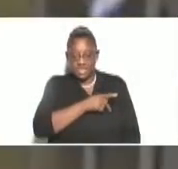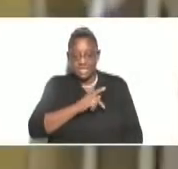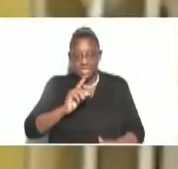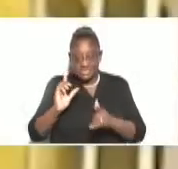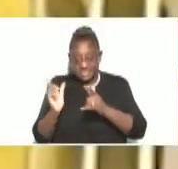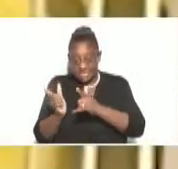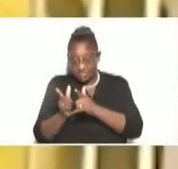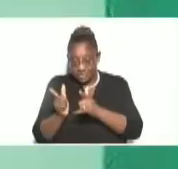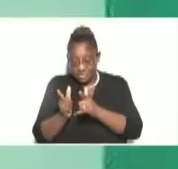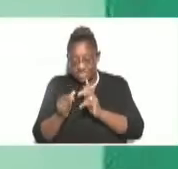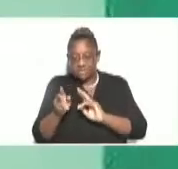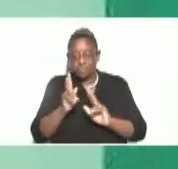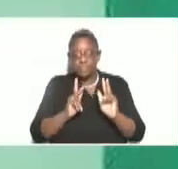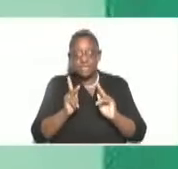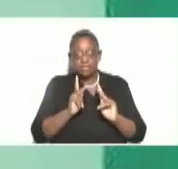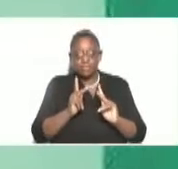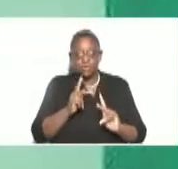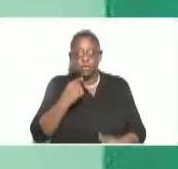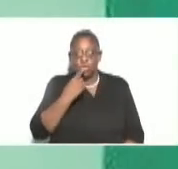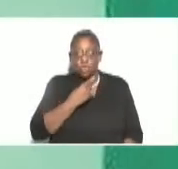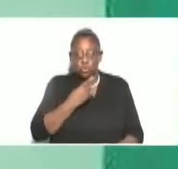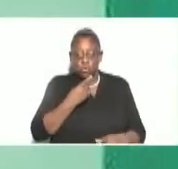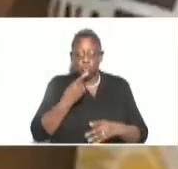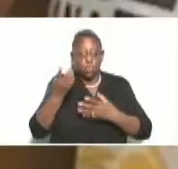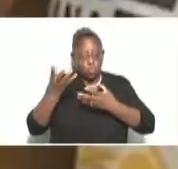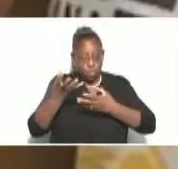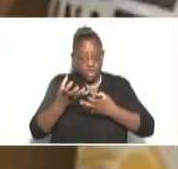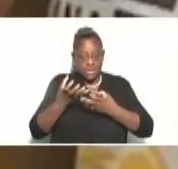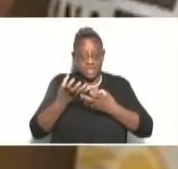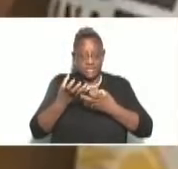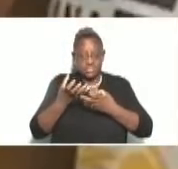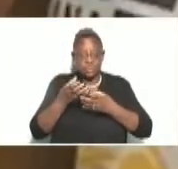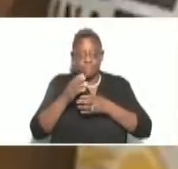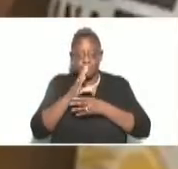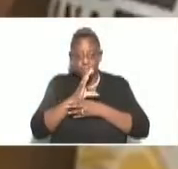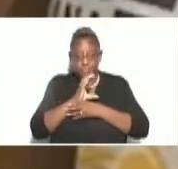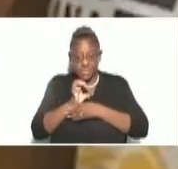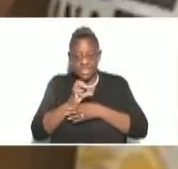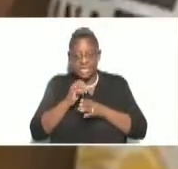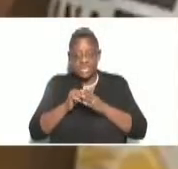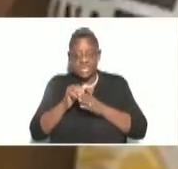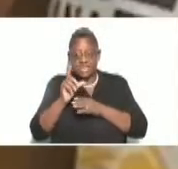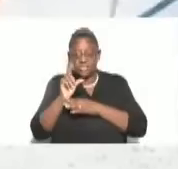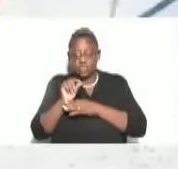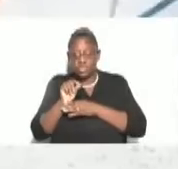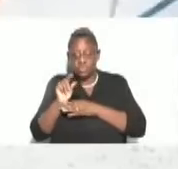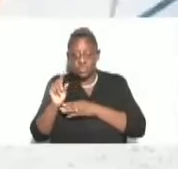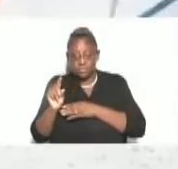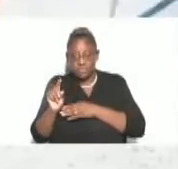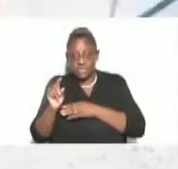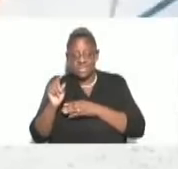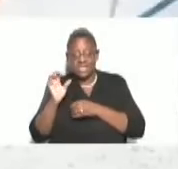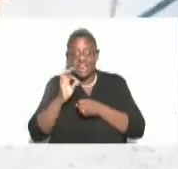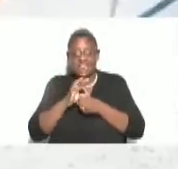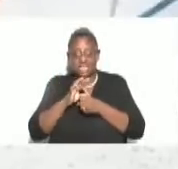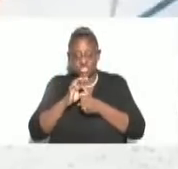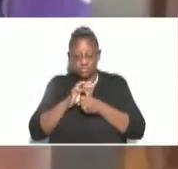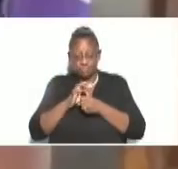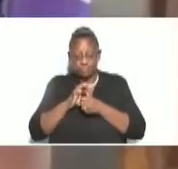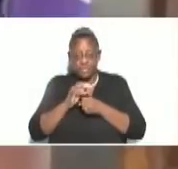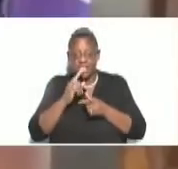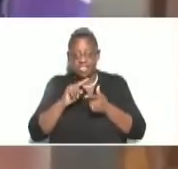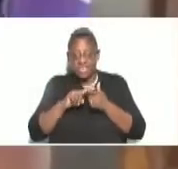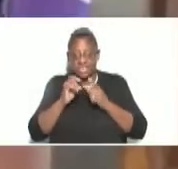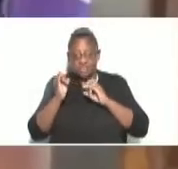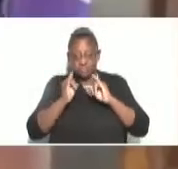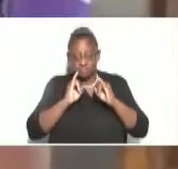to those who were considered for the 2021 general elections. Well, in an eerie interview back in